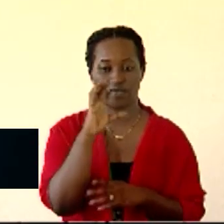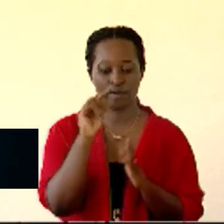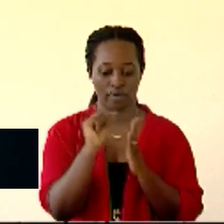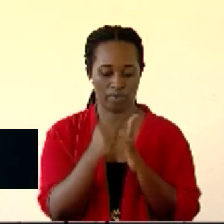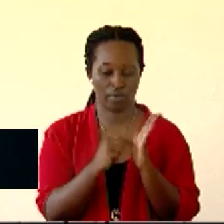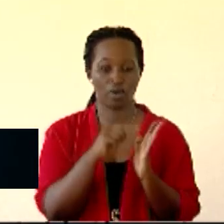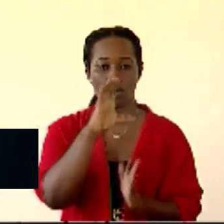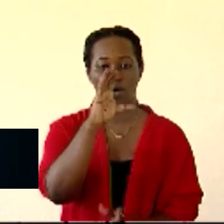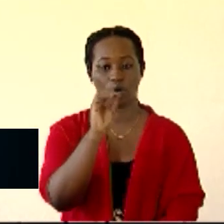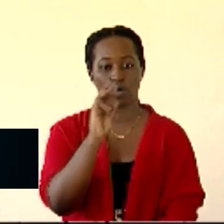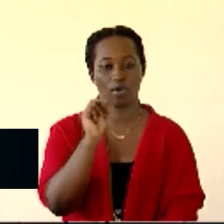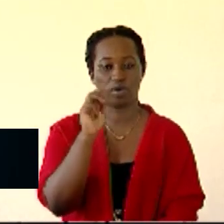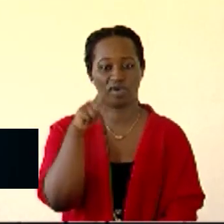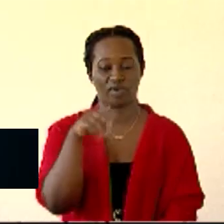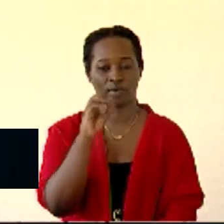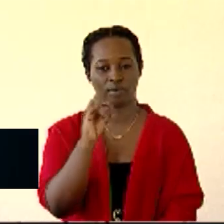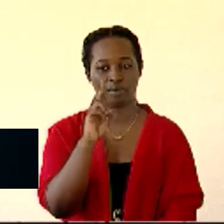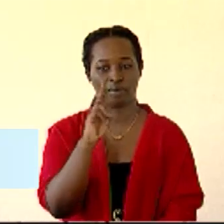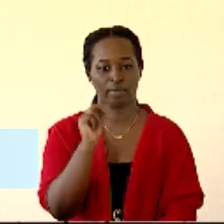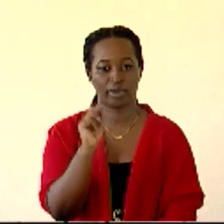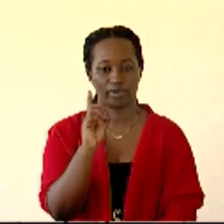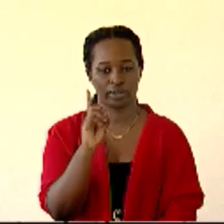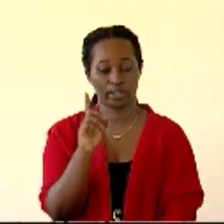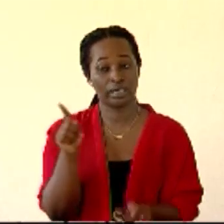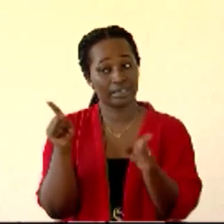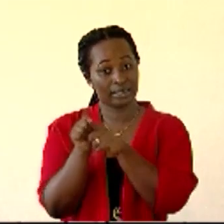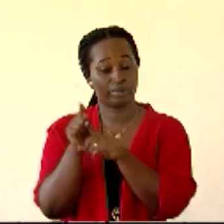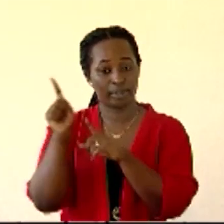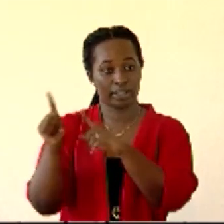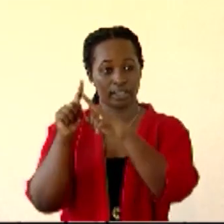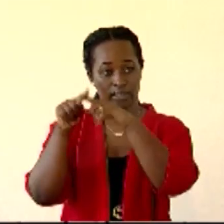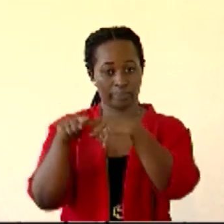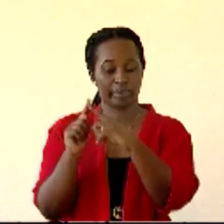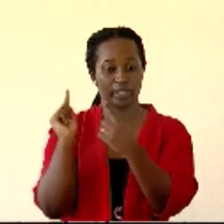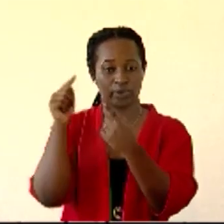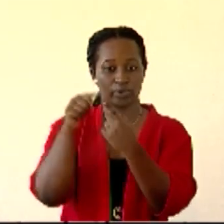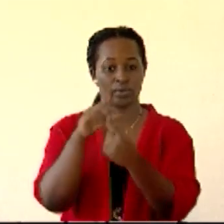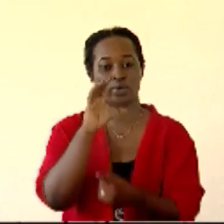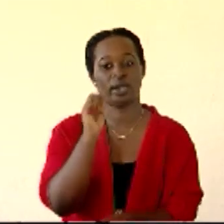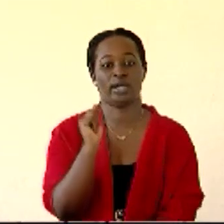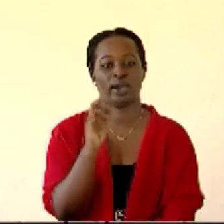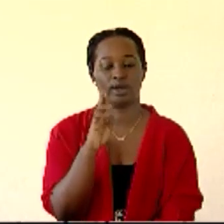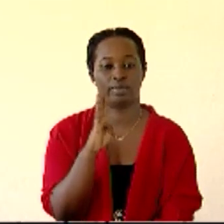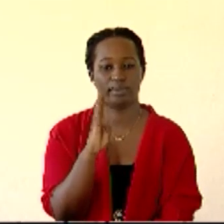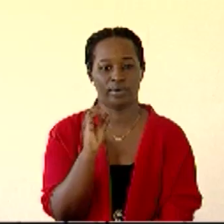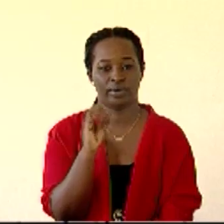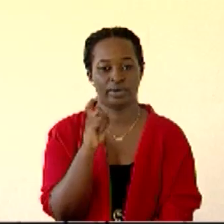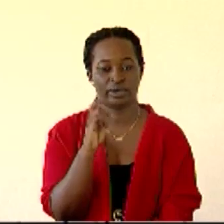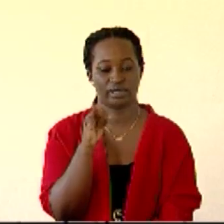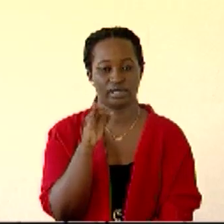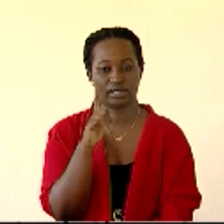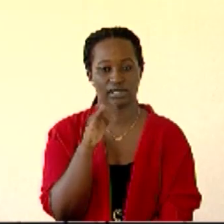will depend on the carboxylic acid. So this carboxylic acid reacts with the alcohol. Do you remember